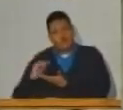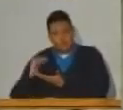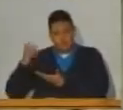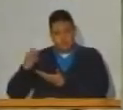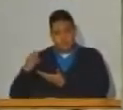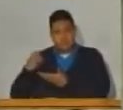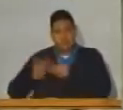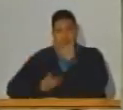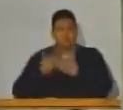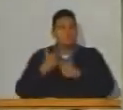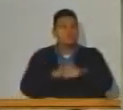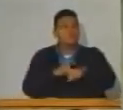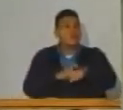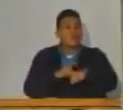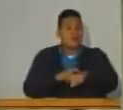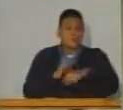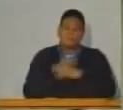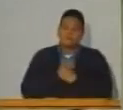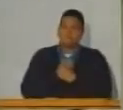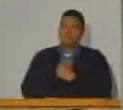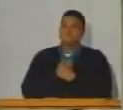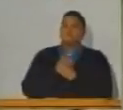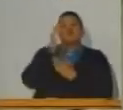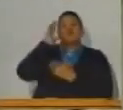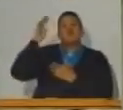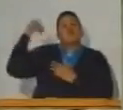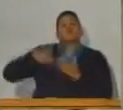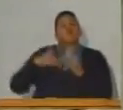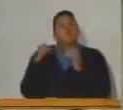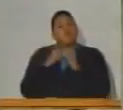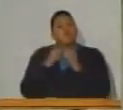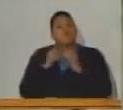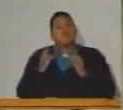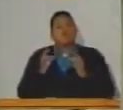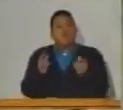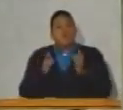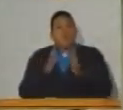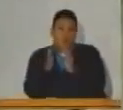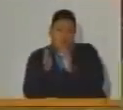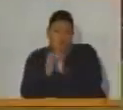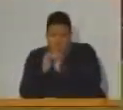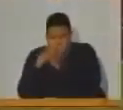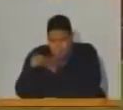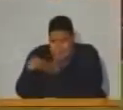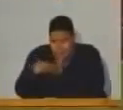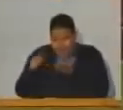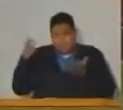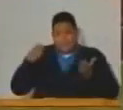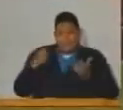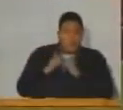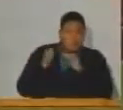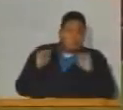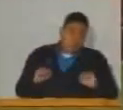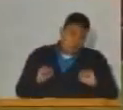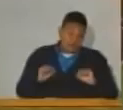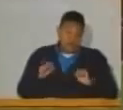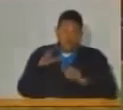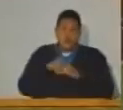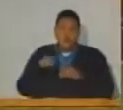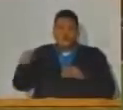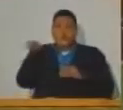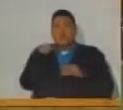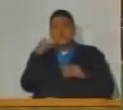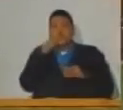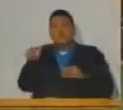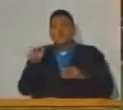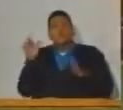pension processing times and will introduce more efficient methods of payment to pensioners, including those